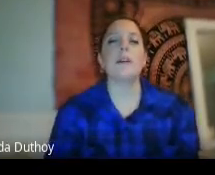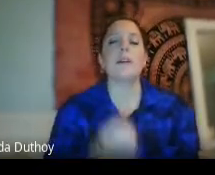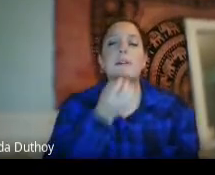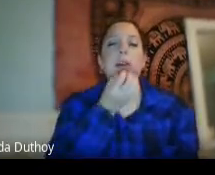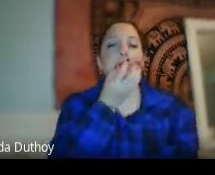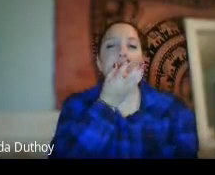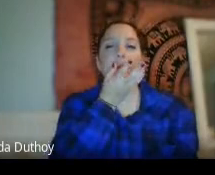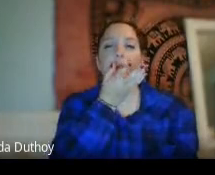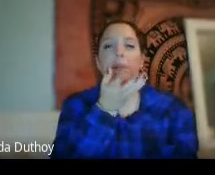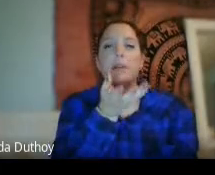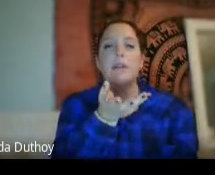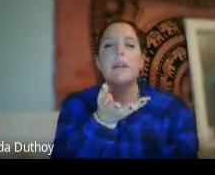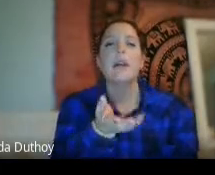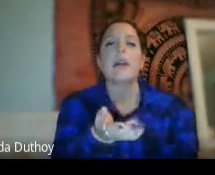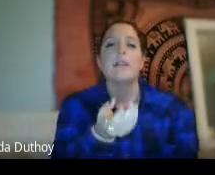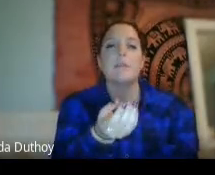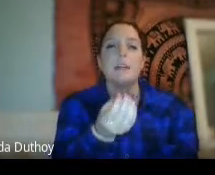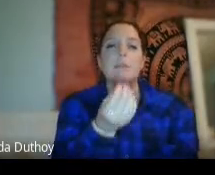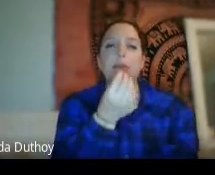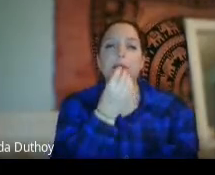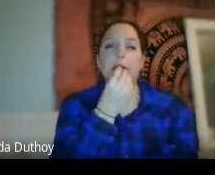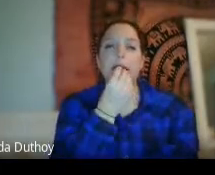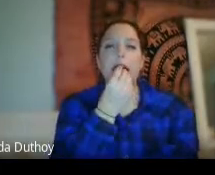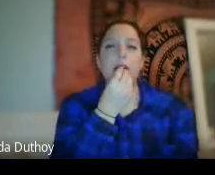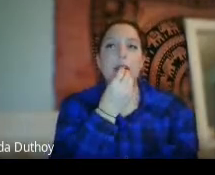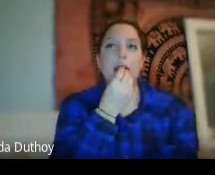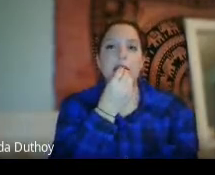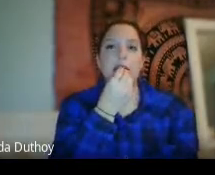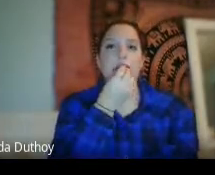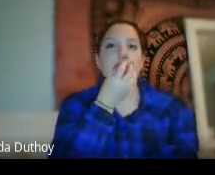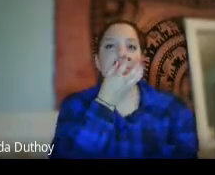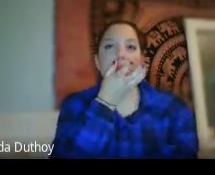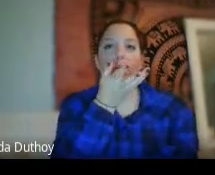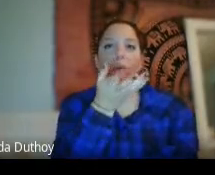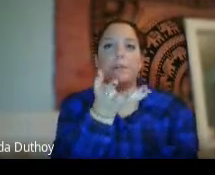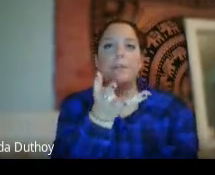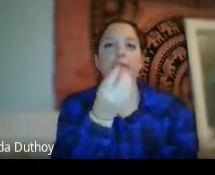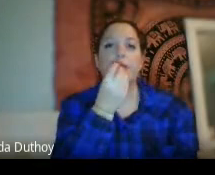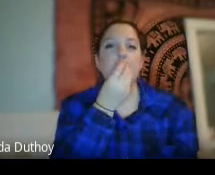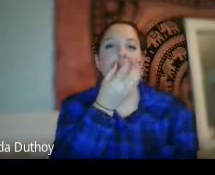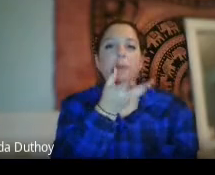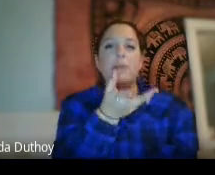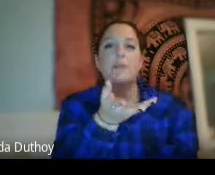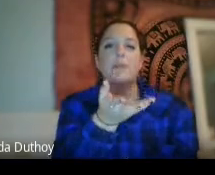Warm. You got warm. Some people like actually sign eat. Warm.